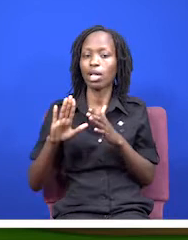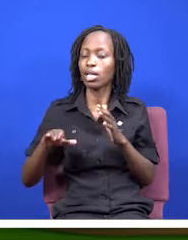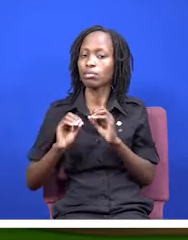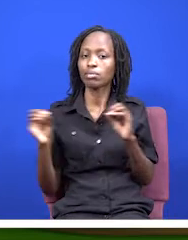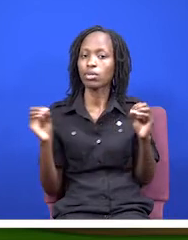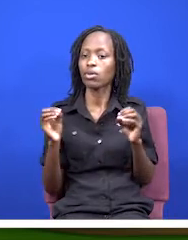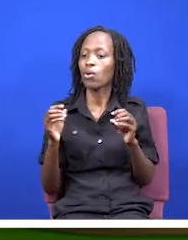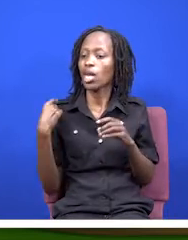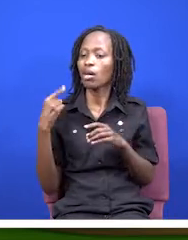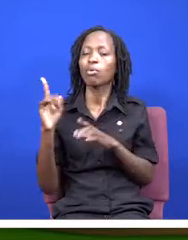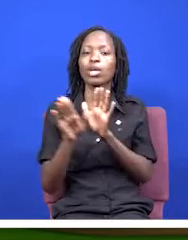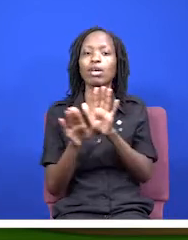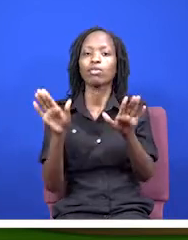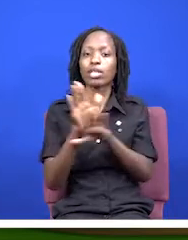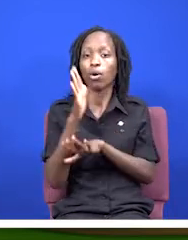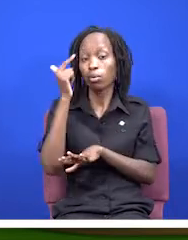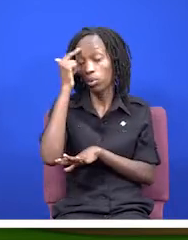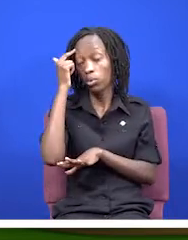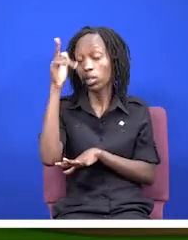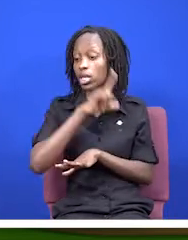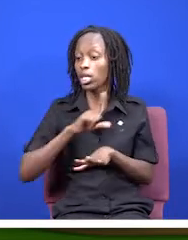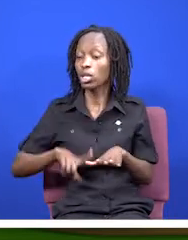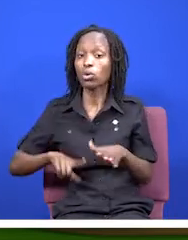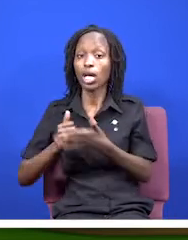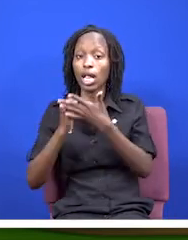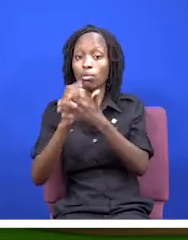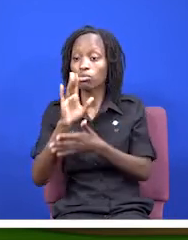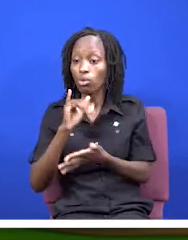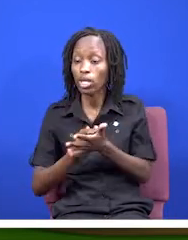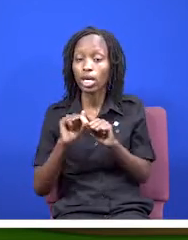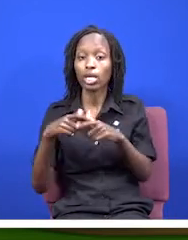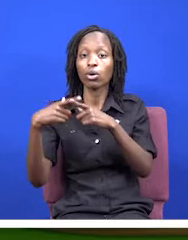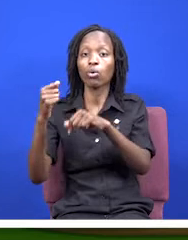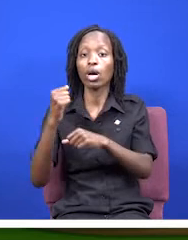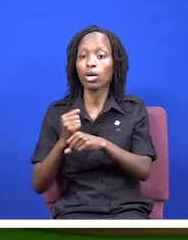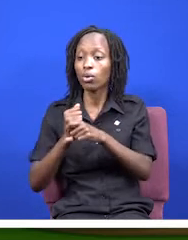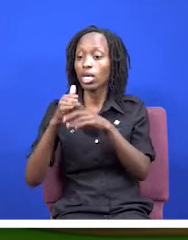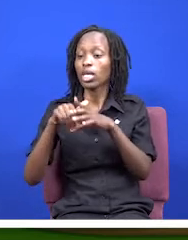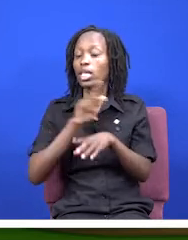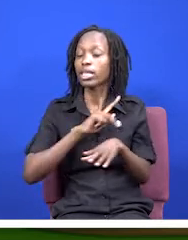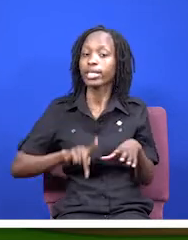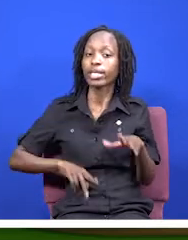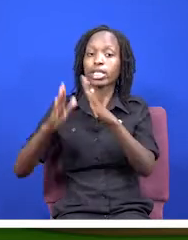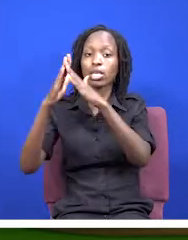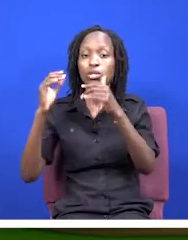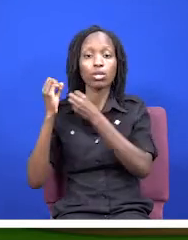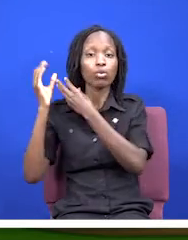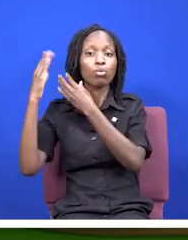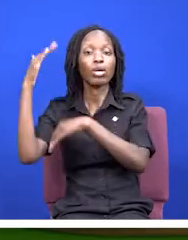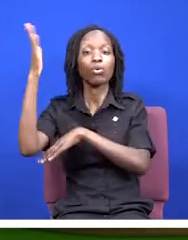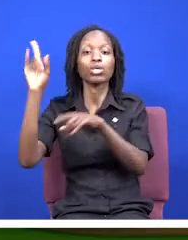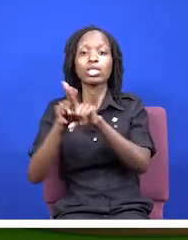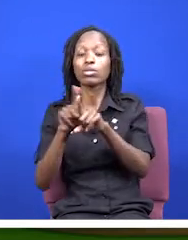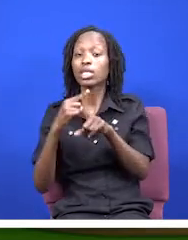number last. They were number one in everything because God helped them so that they can go and work in the palace and